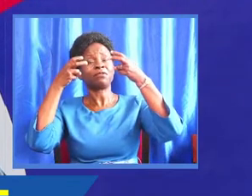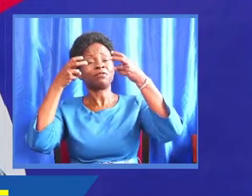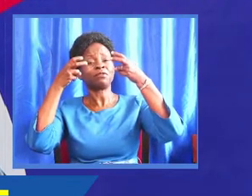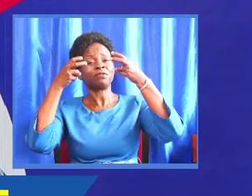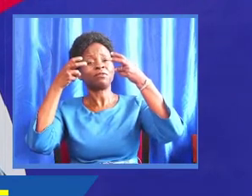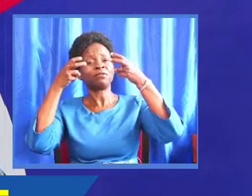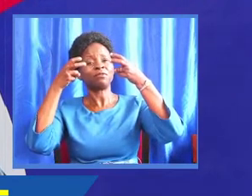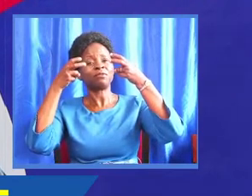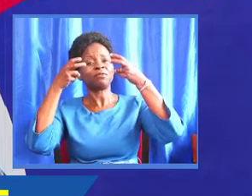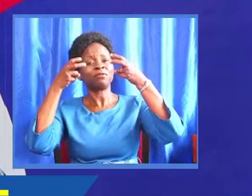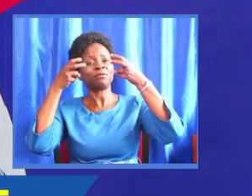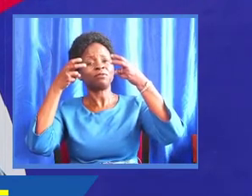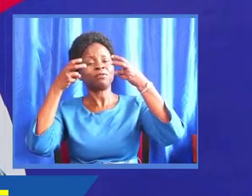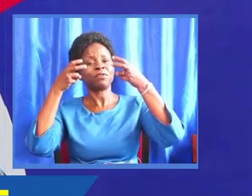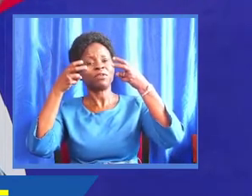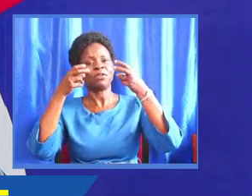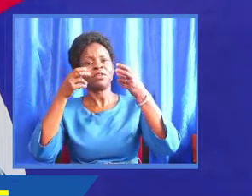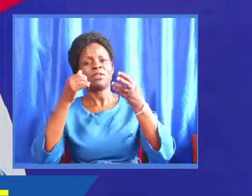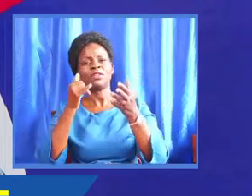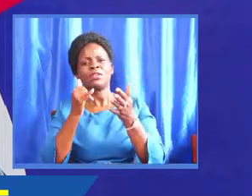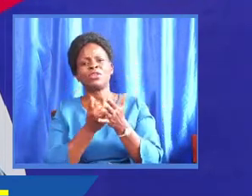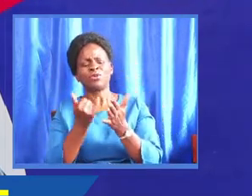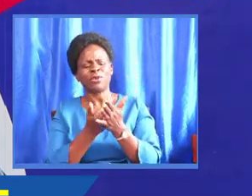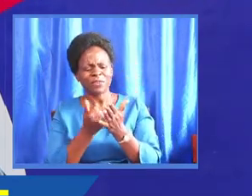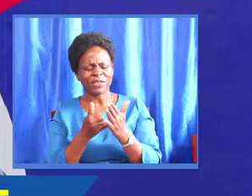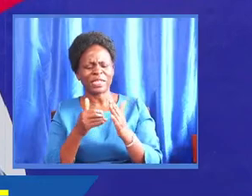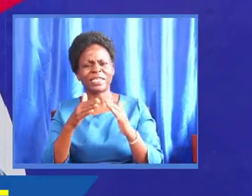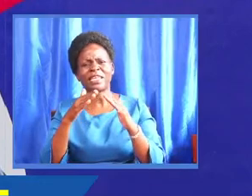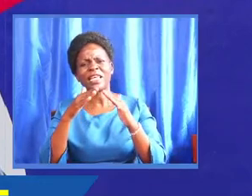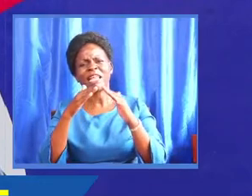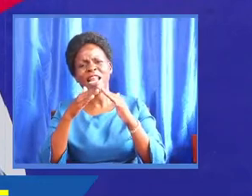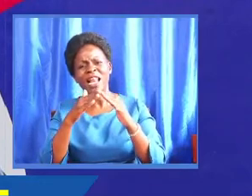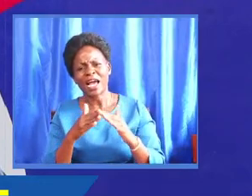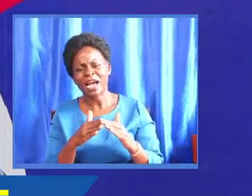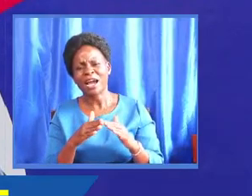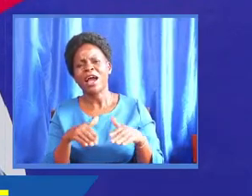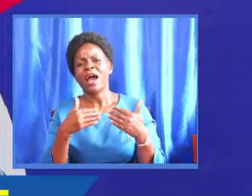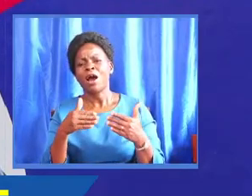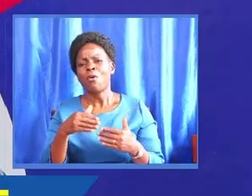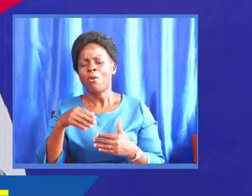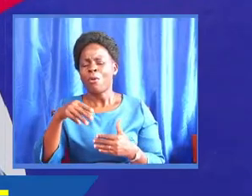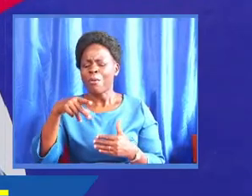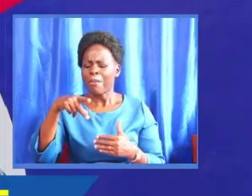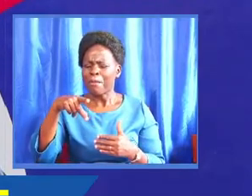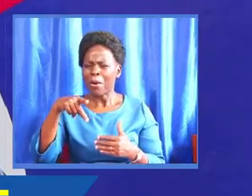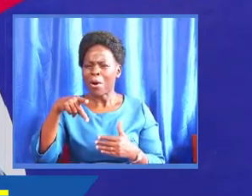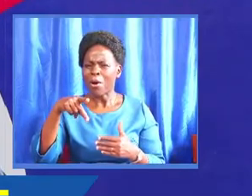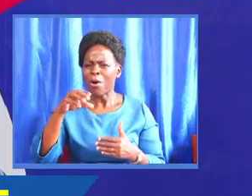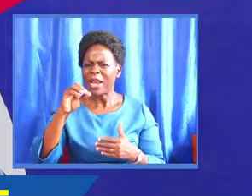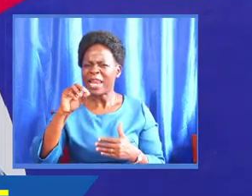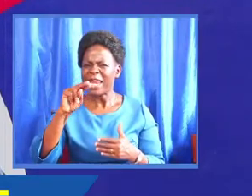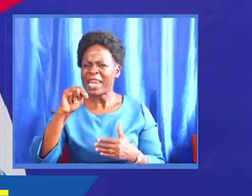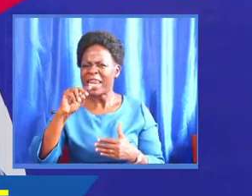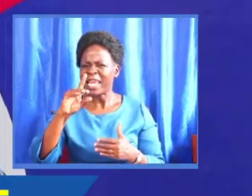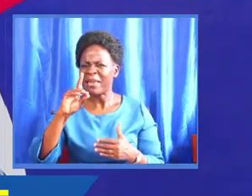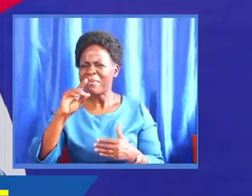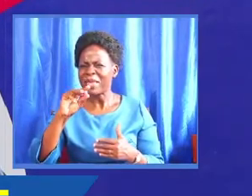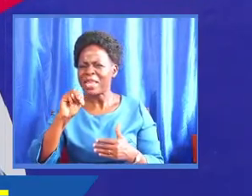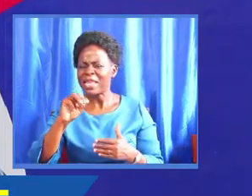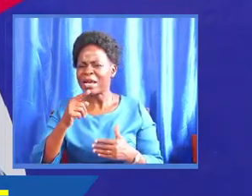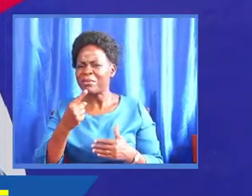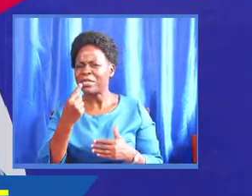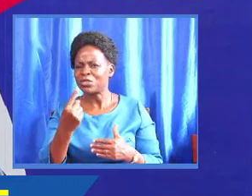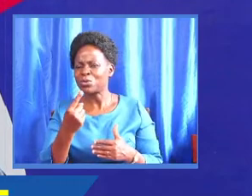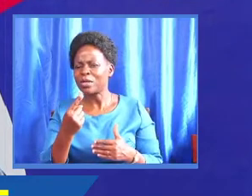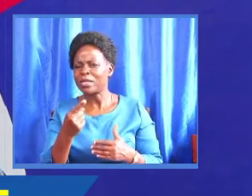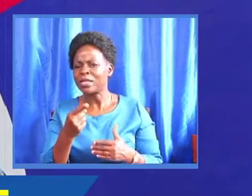was, how do you invest in real estate? Condominium is one of them. But land, investment in